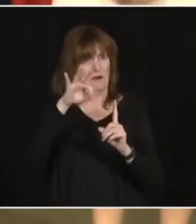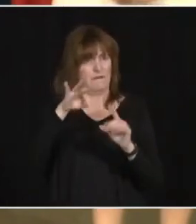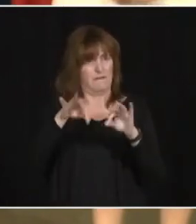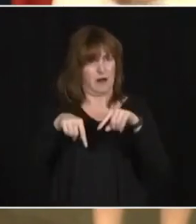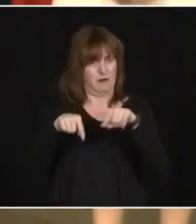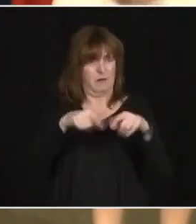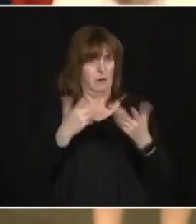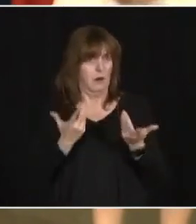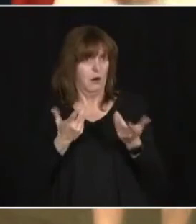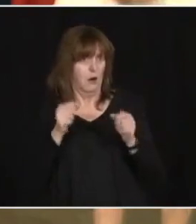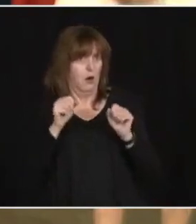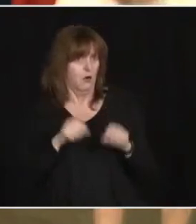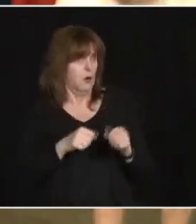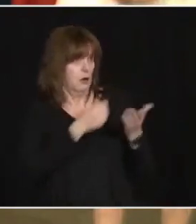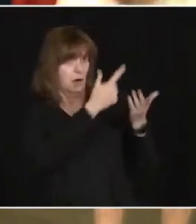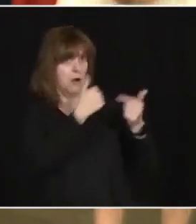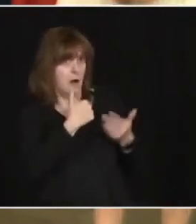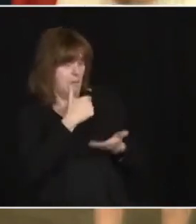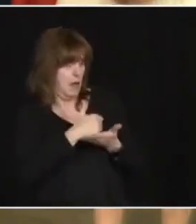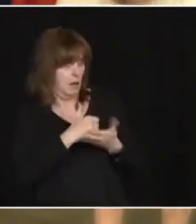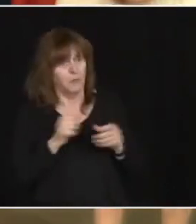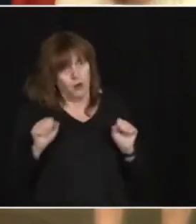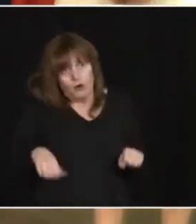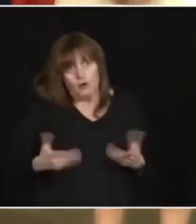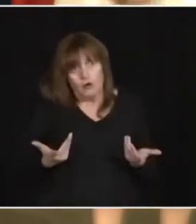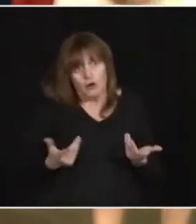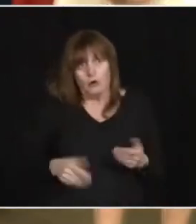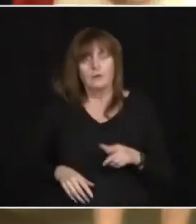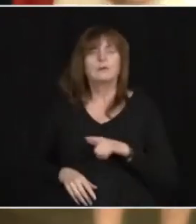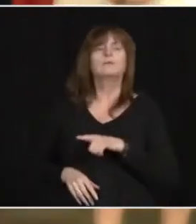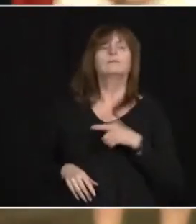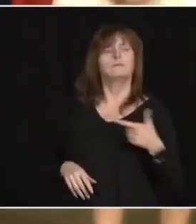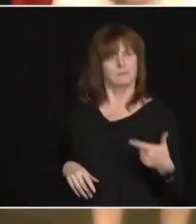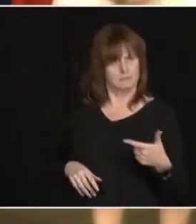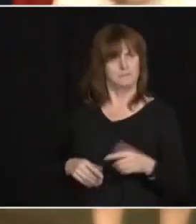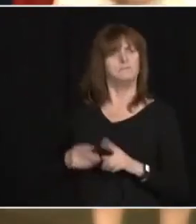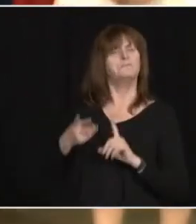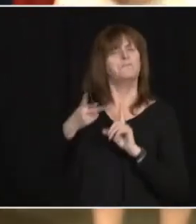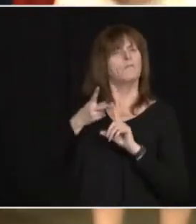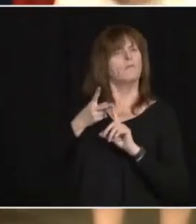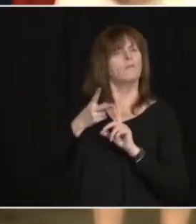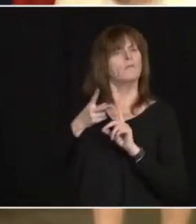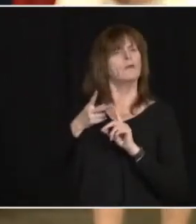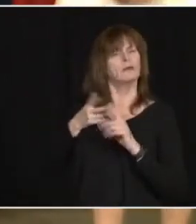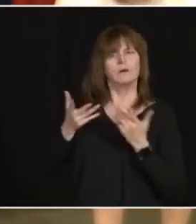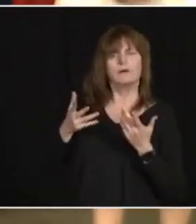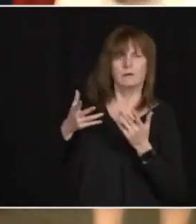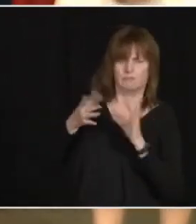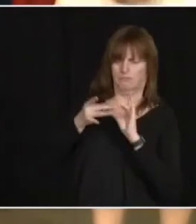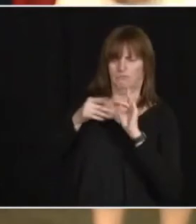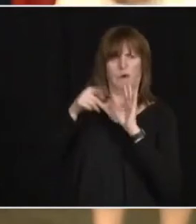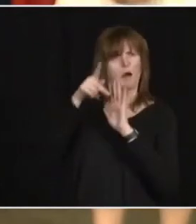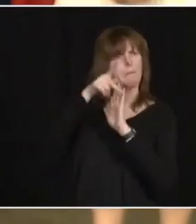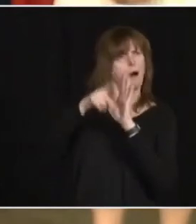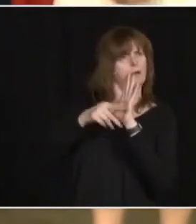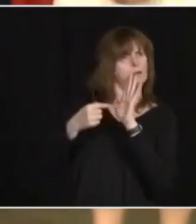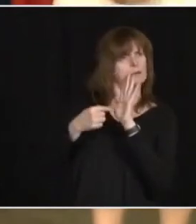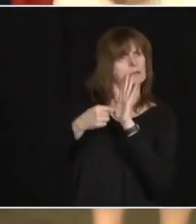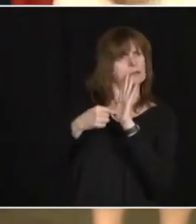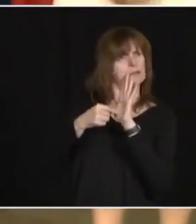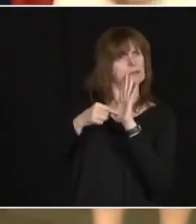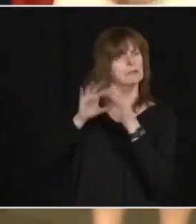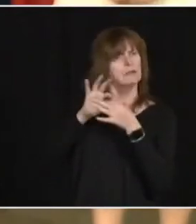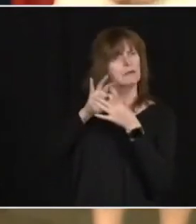Fullerton. Dr. David Williams, when asked yesterday, said policies around long-term care facilities are determined by the Ministry of Long-Term